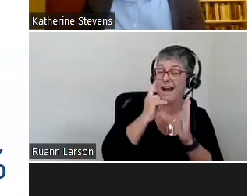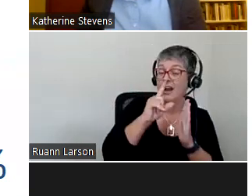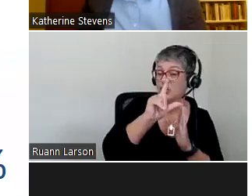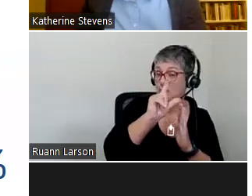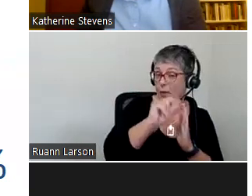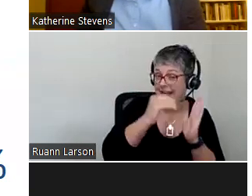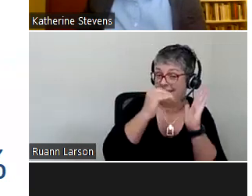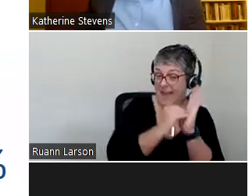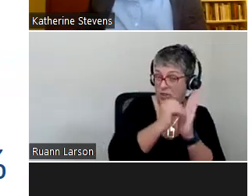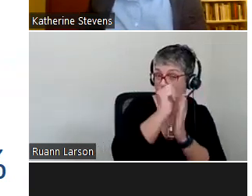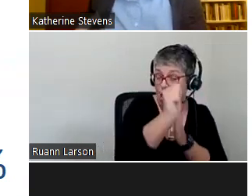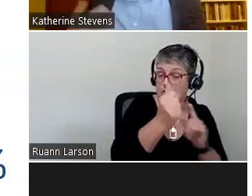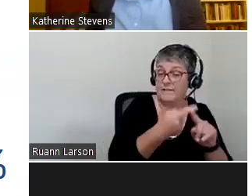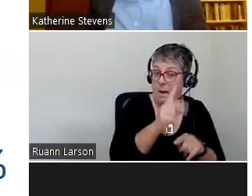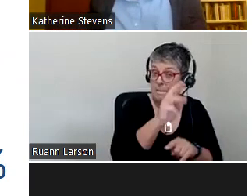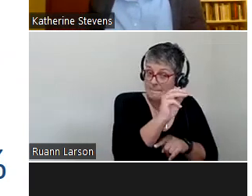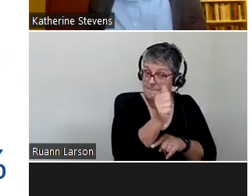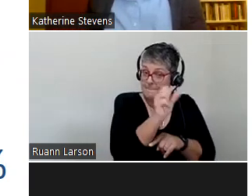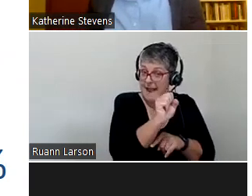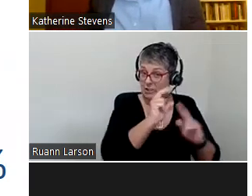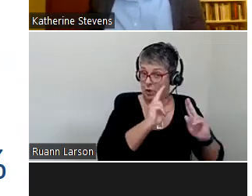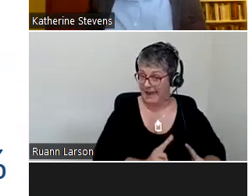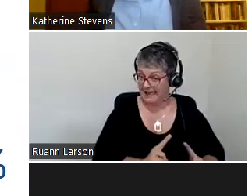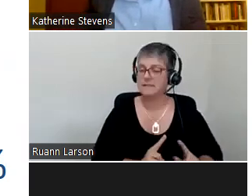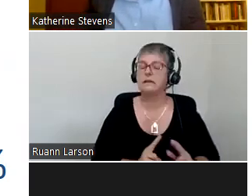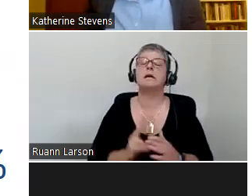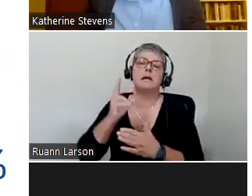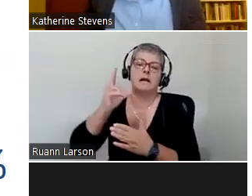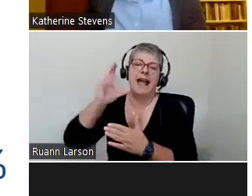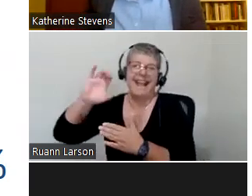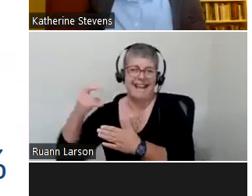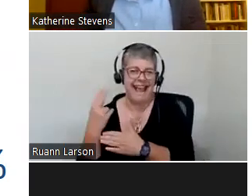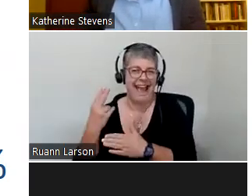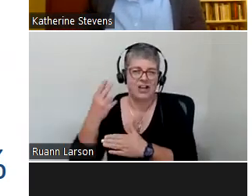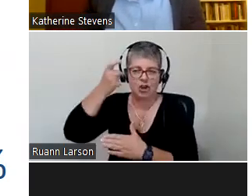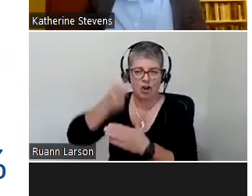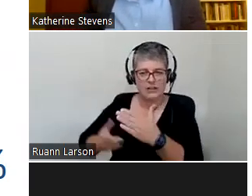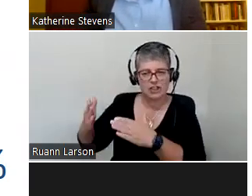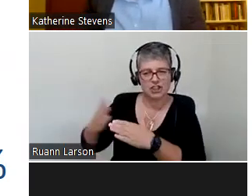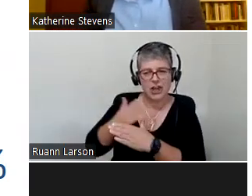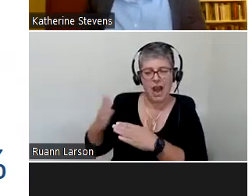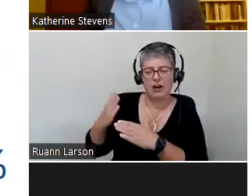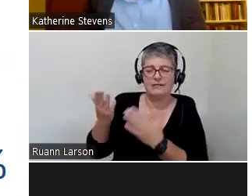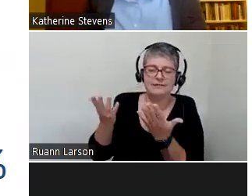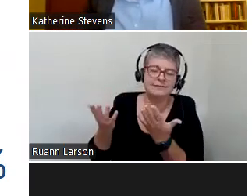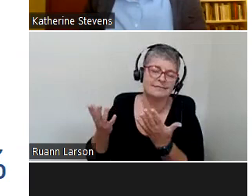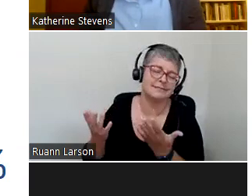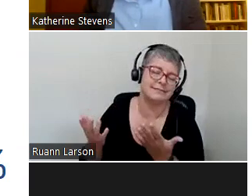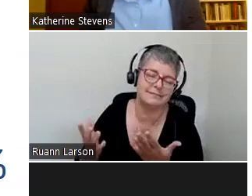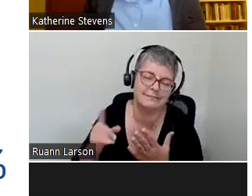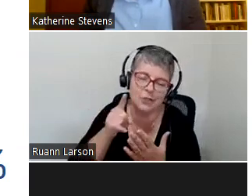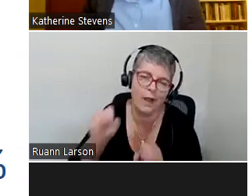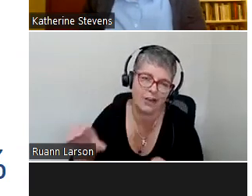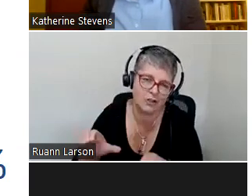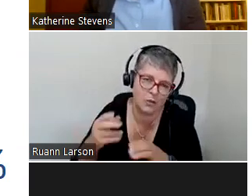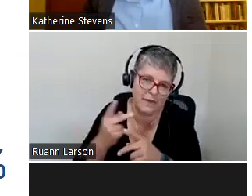Mass Humanities, then your cash share would need to be at least, and everyone can do a little mental math here, and if you feel brave,